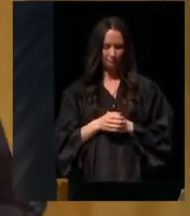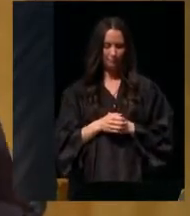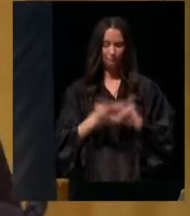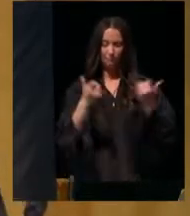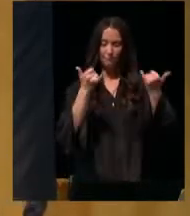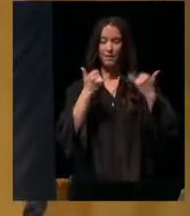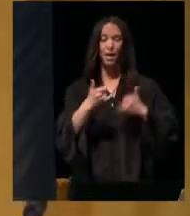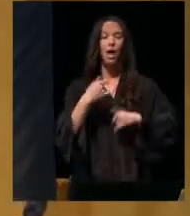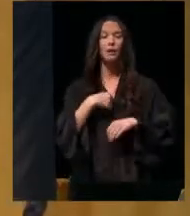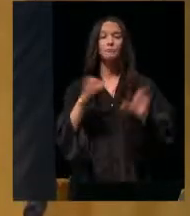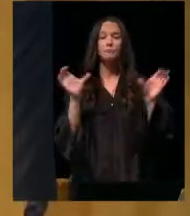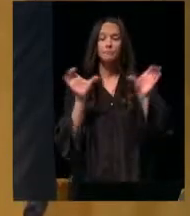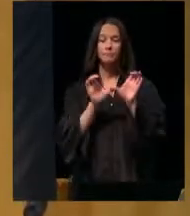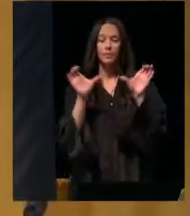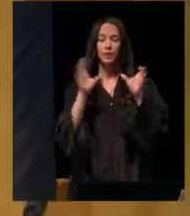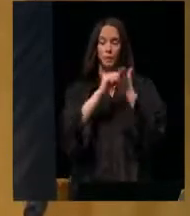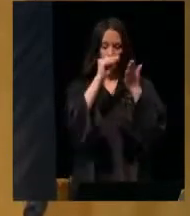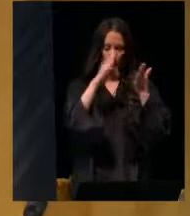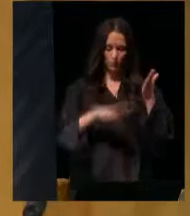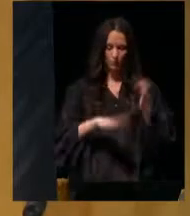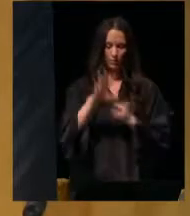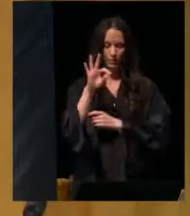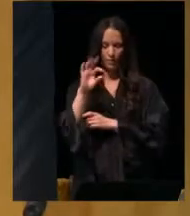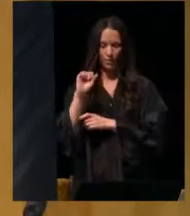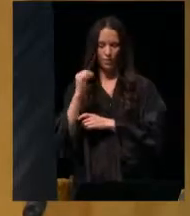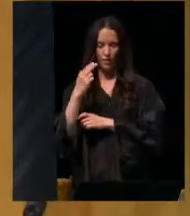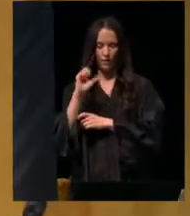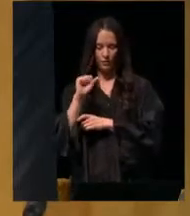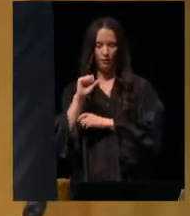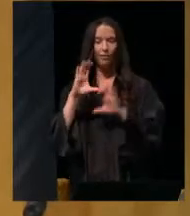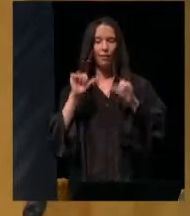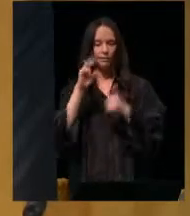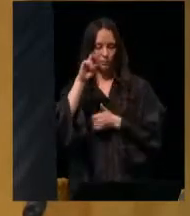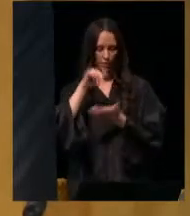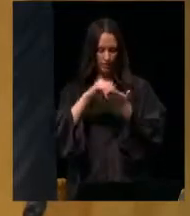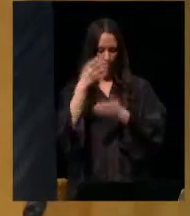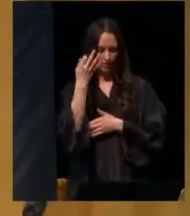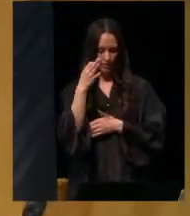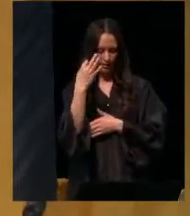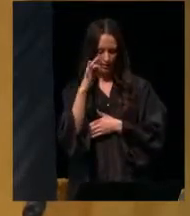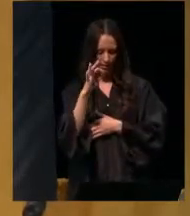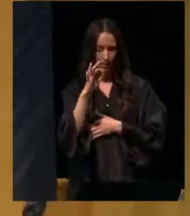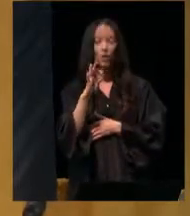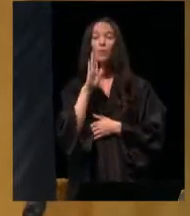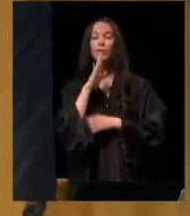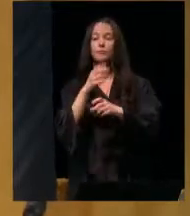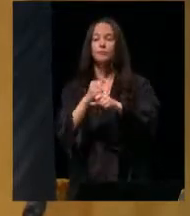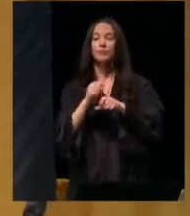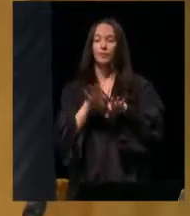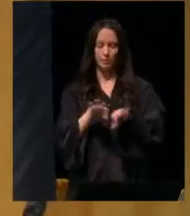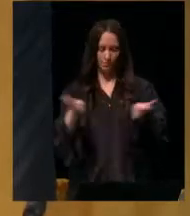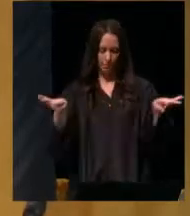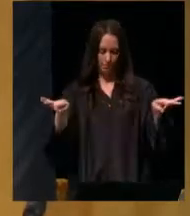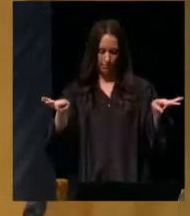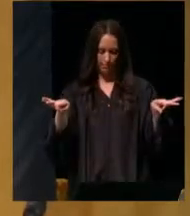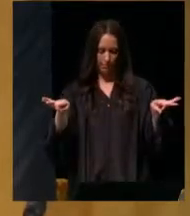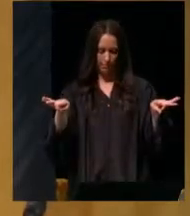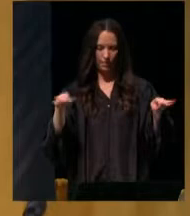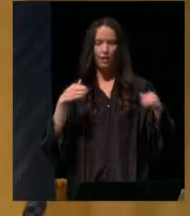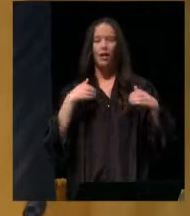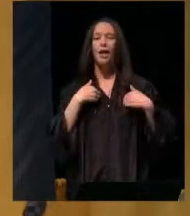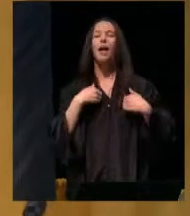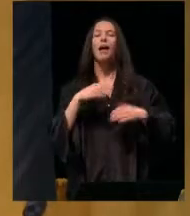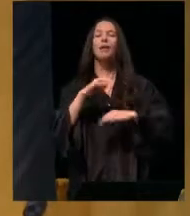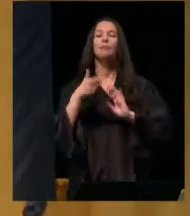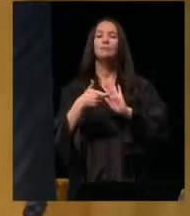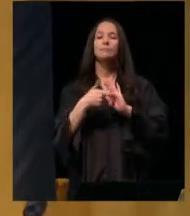to certify that the students in the Fargo South High class of 2019 that are about to receive their diplomas have met